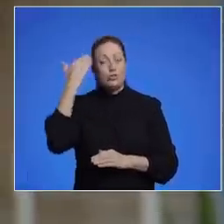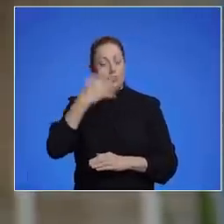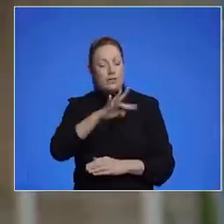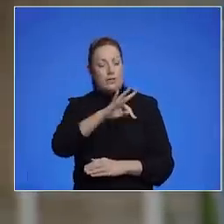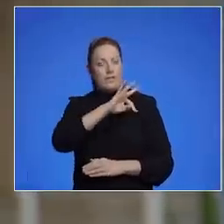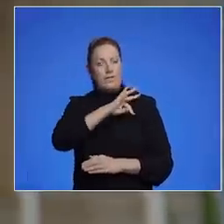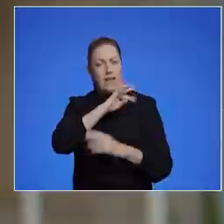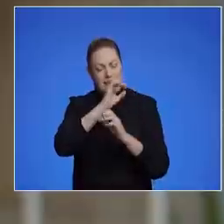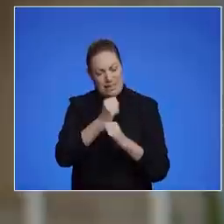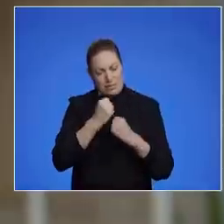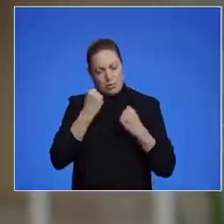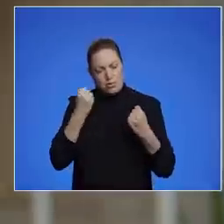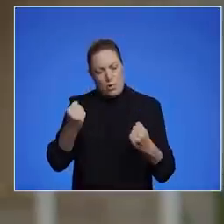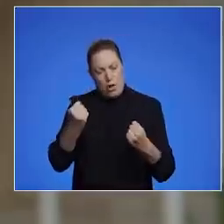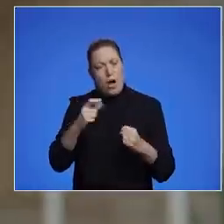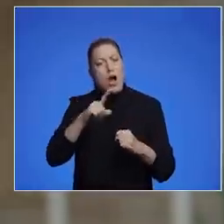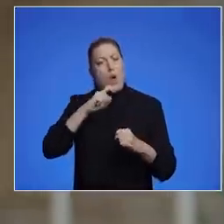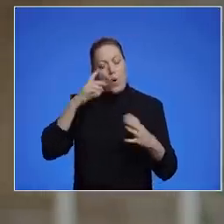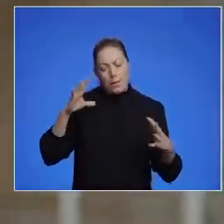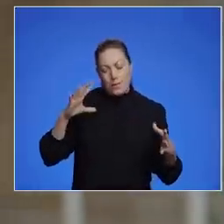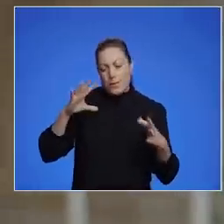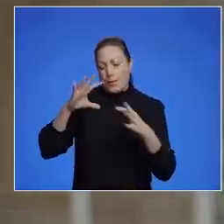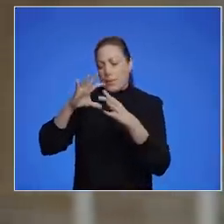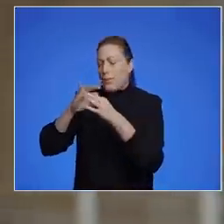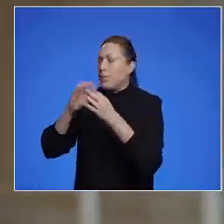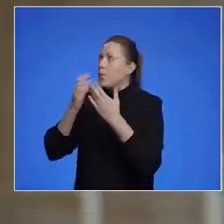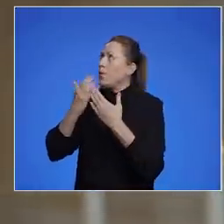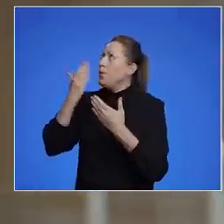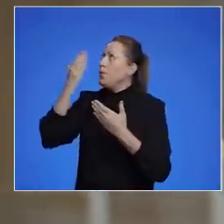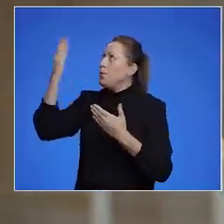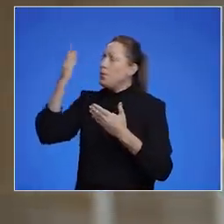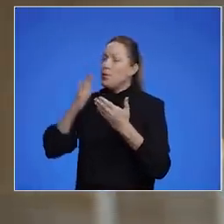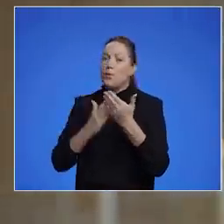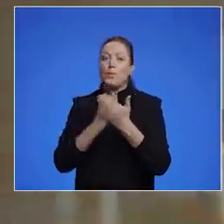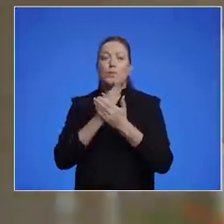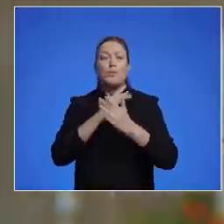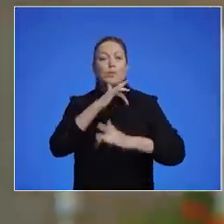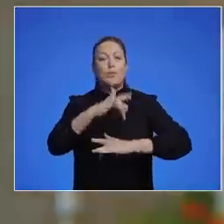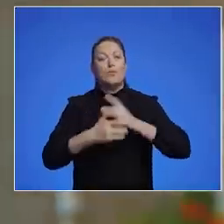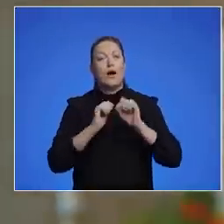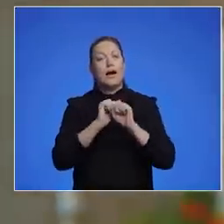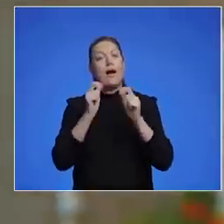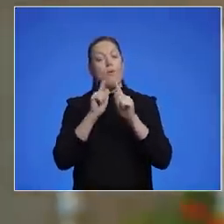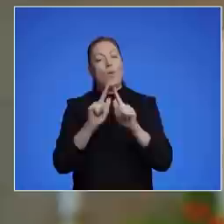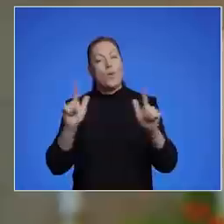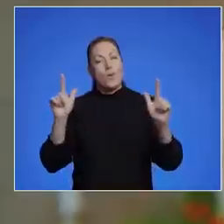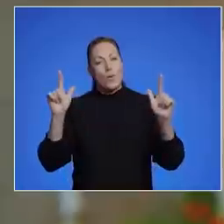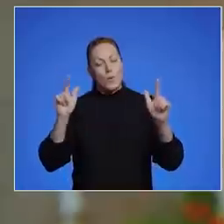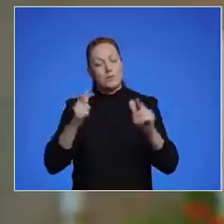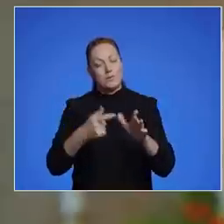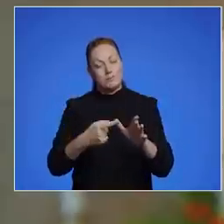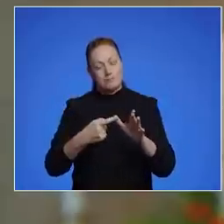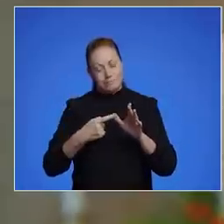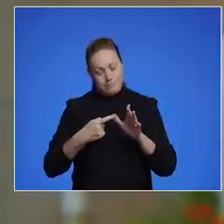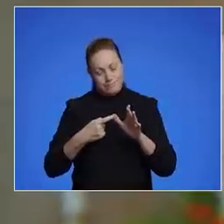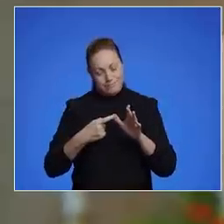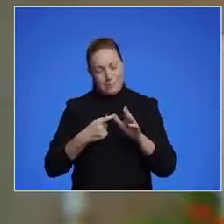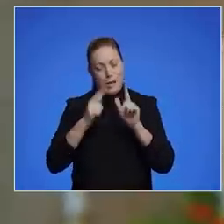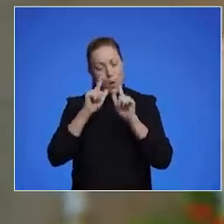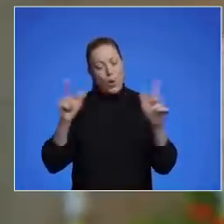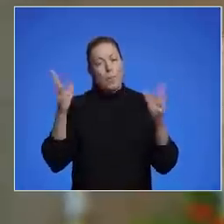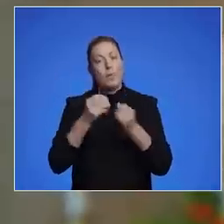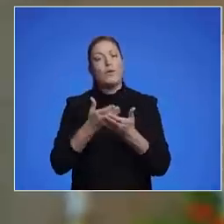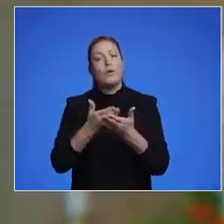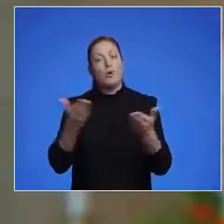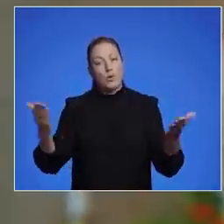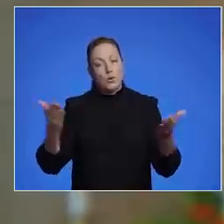us onward to where our nature is united with yours, through Christ our Lord. Amen. The Lord be with you. And